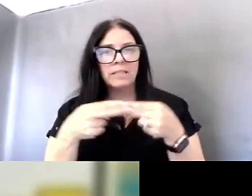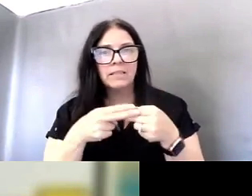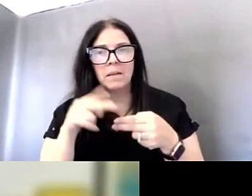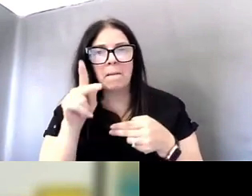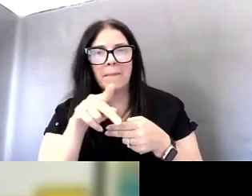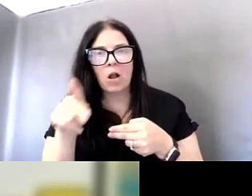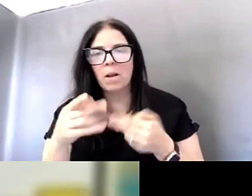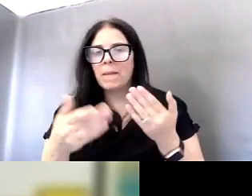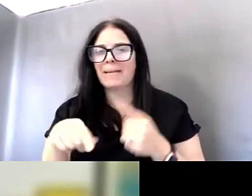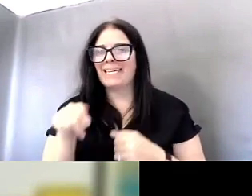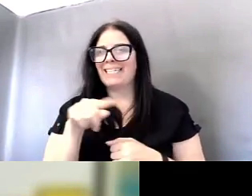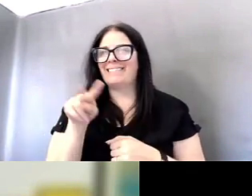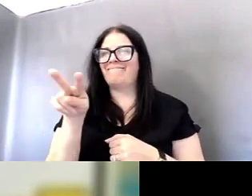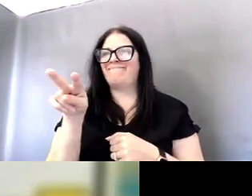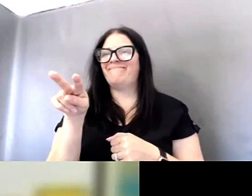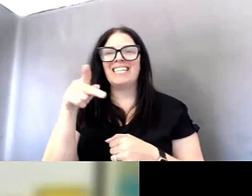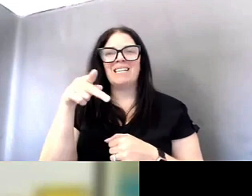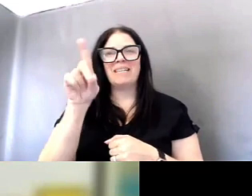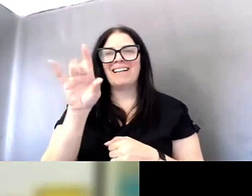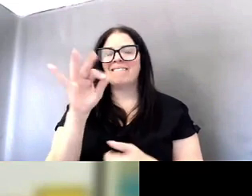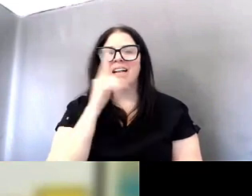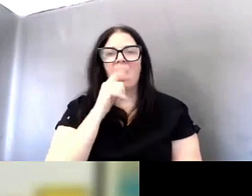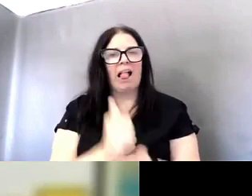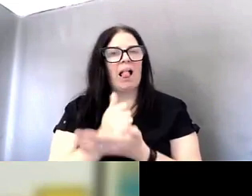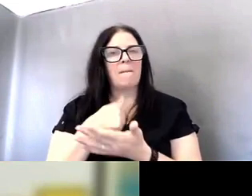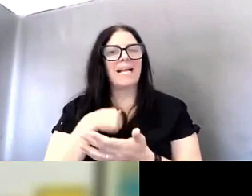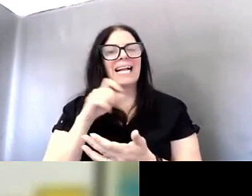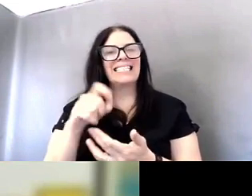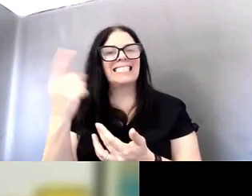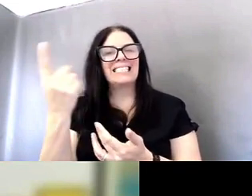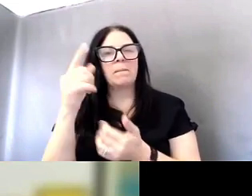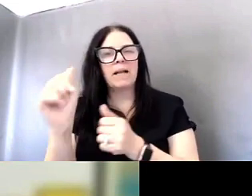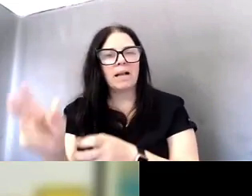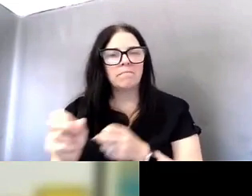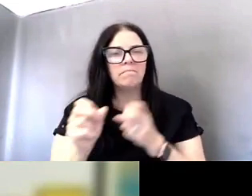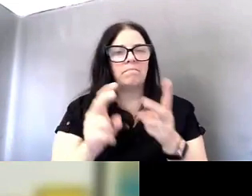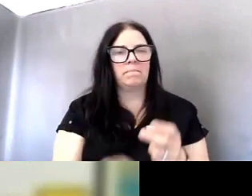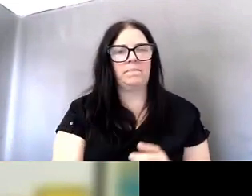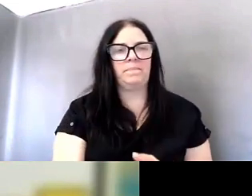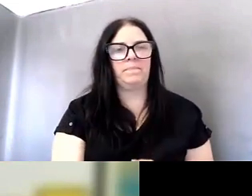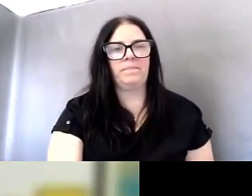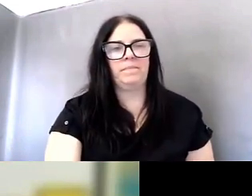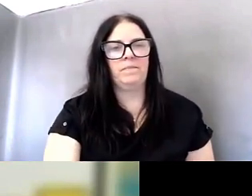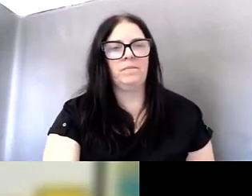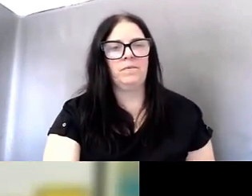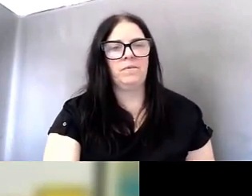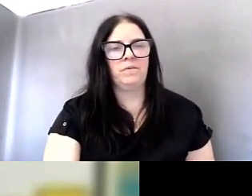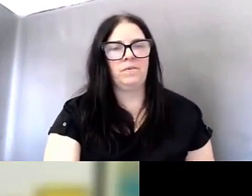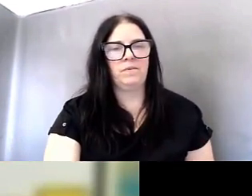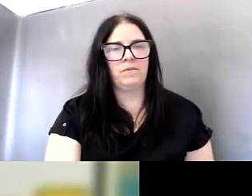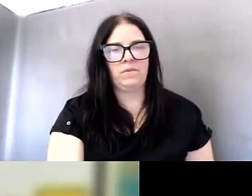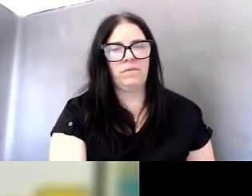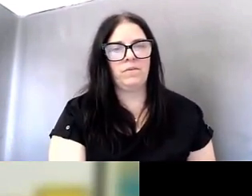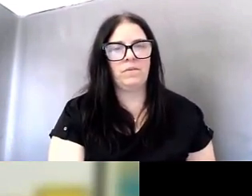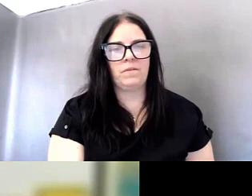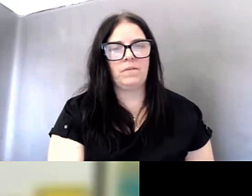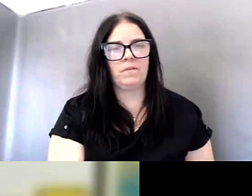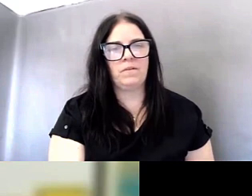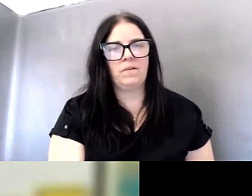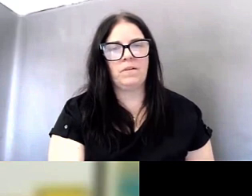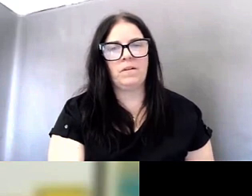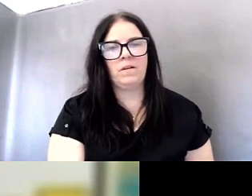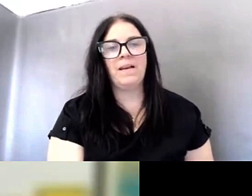something that allows you to kind of go back and forth a bit more with your learners? So that's really what some